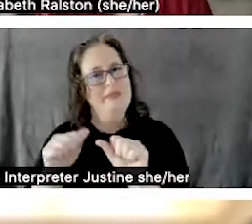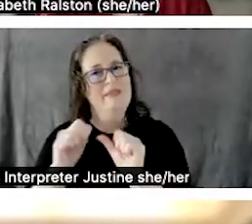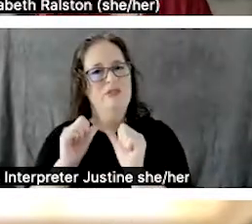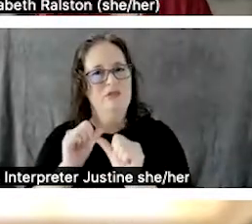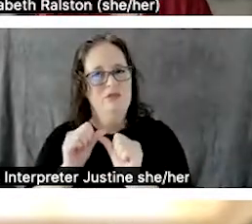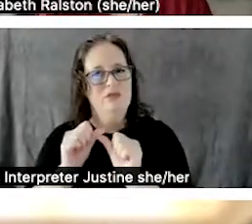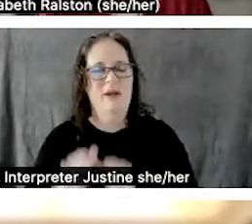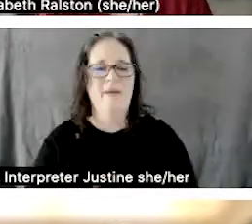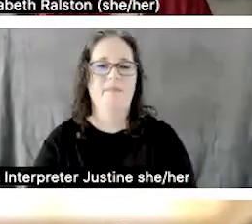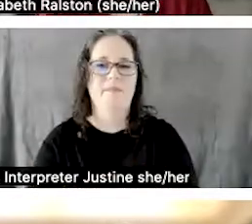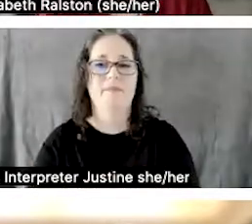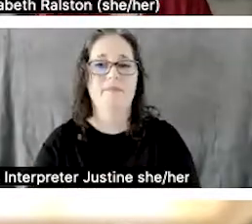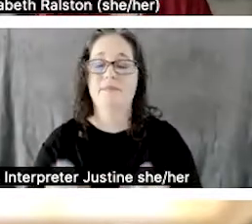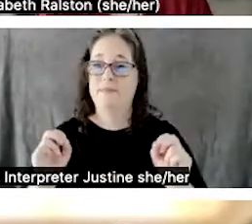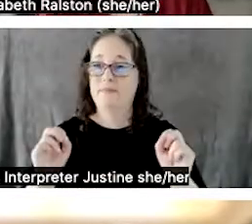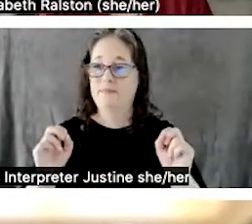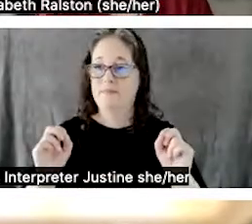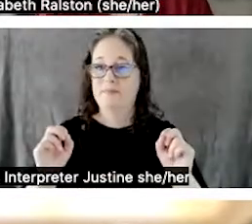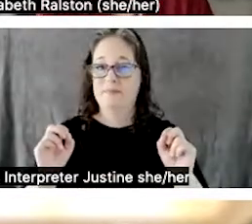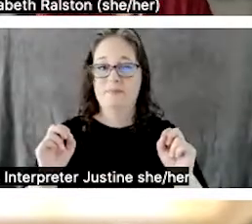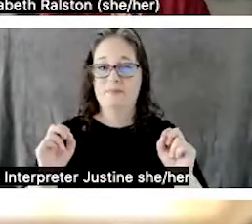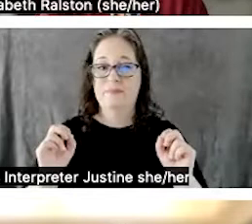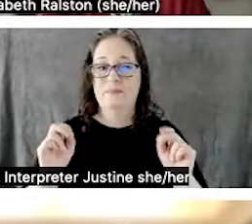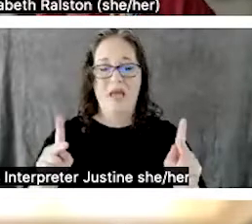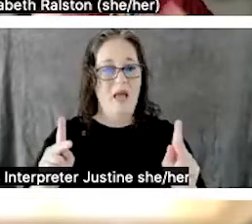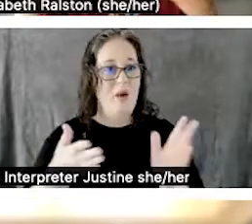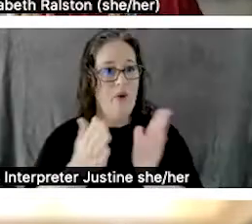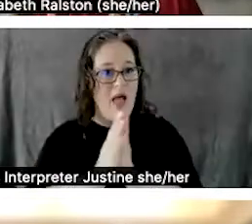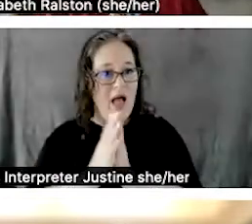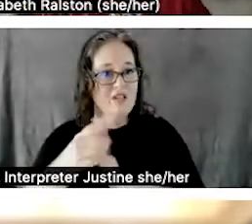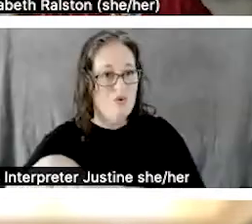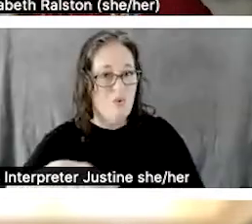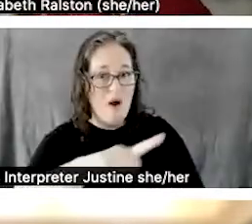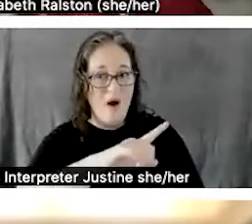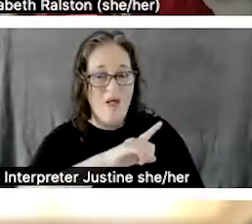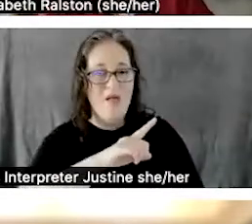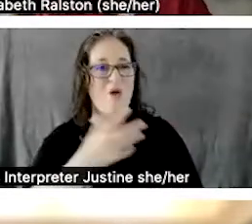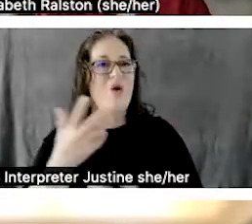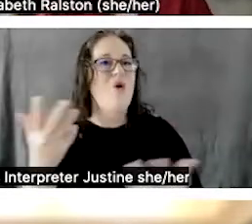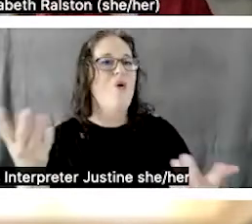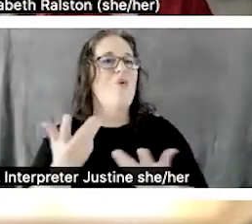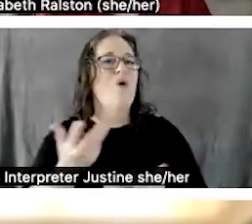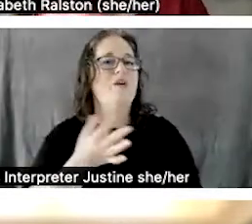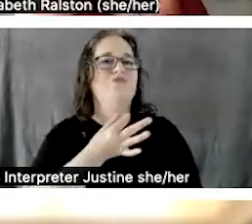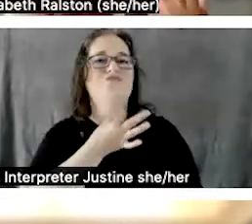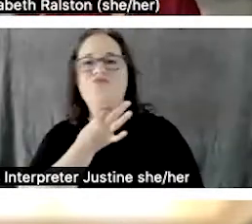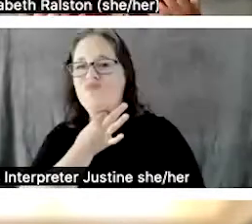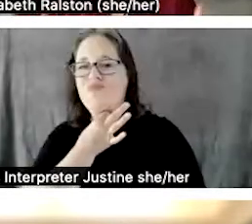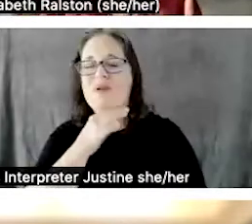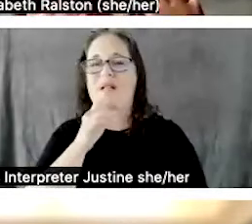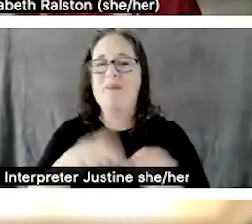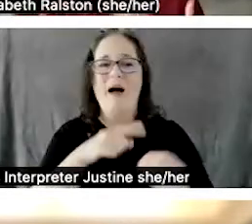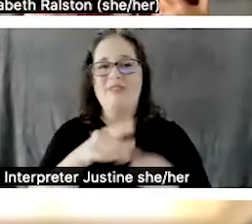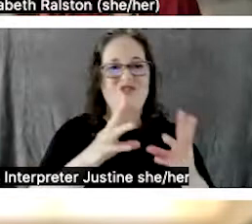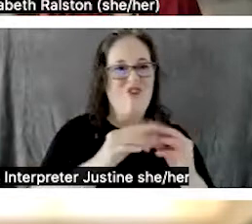there, and I want to ask you what intrigues you about our conversation here, what motivates